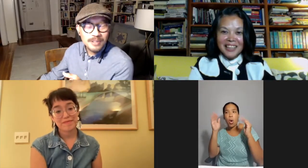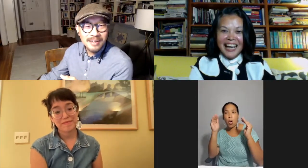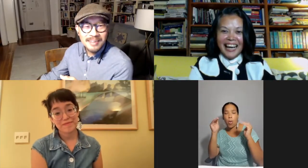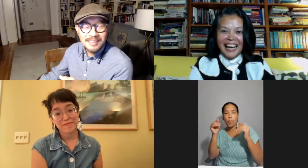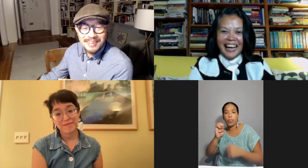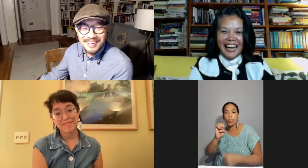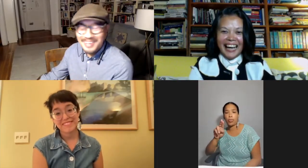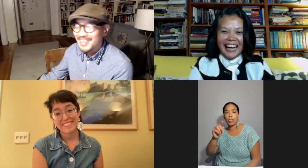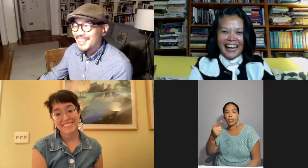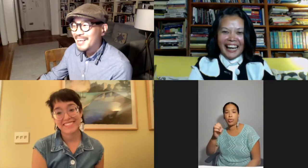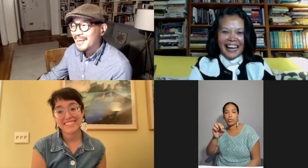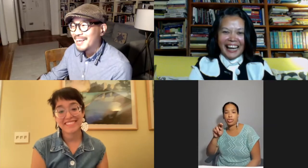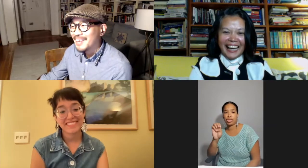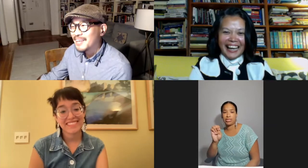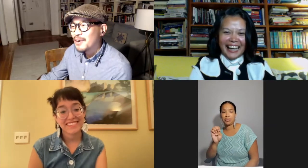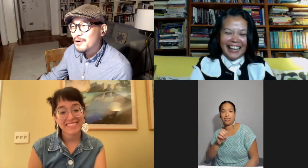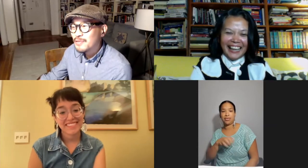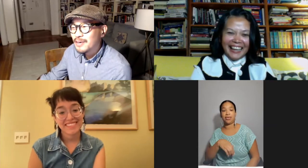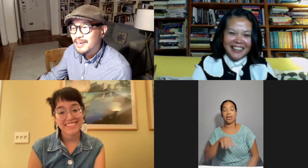I were talking